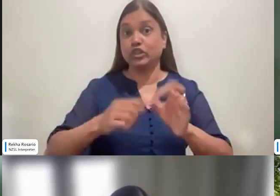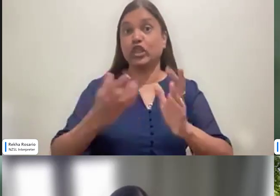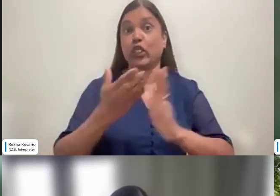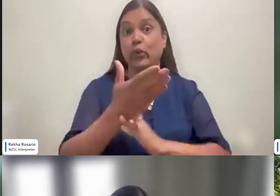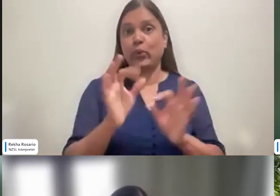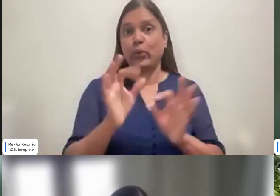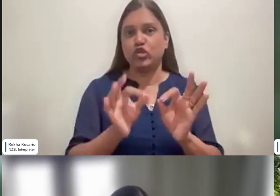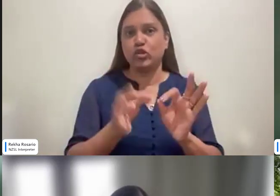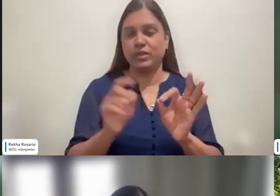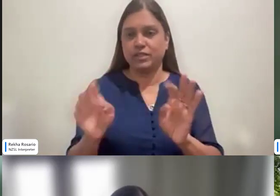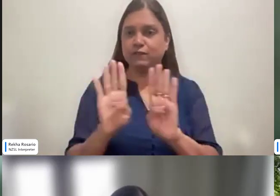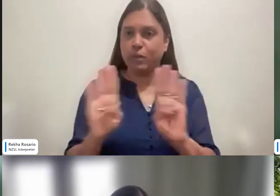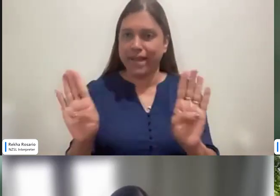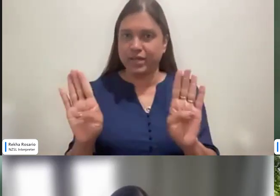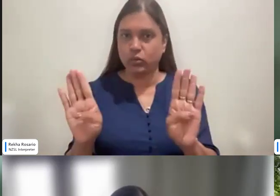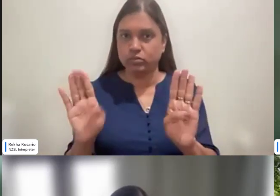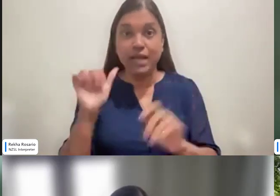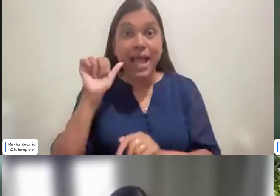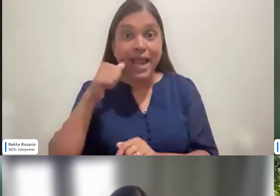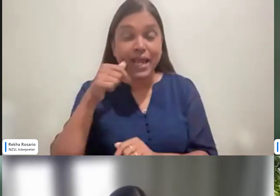for the panel.